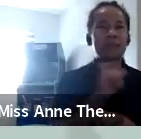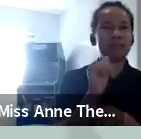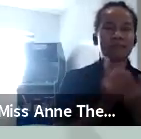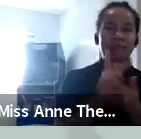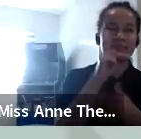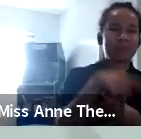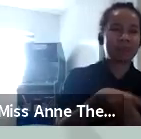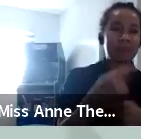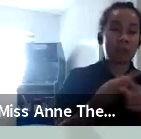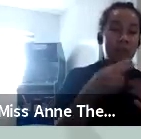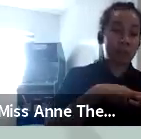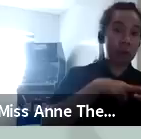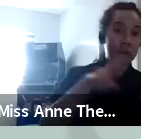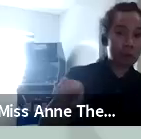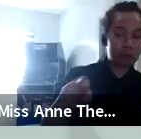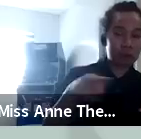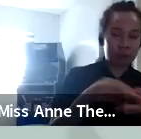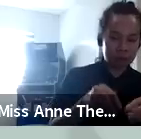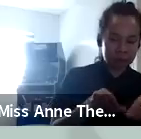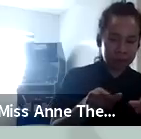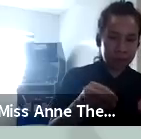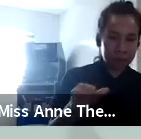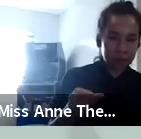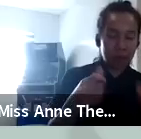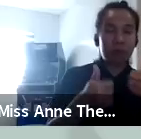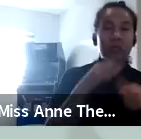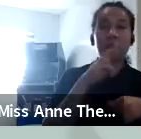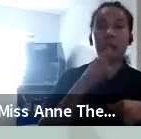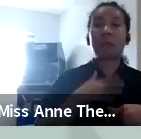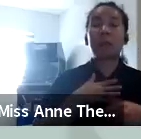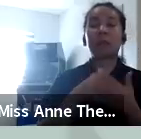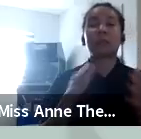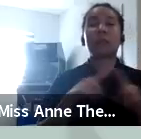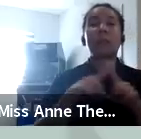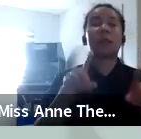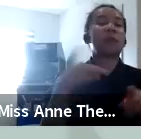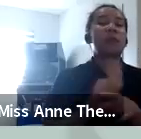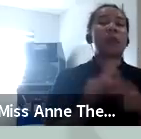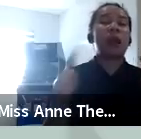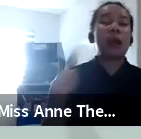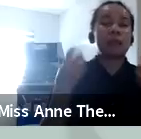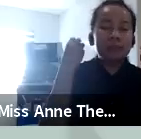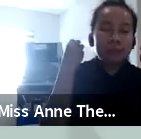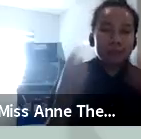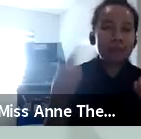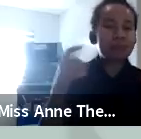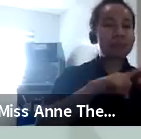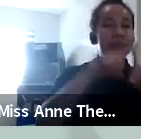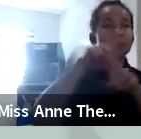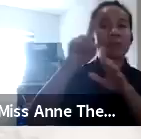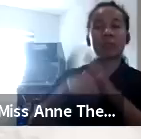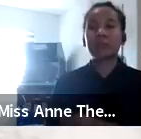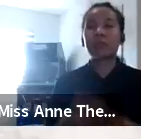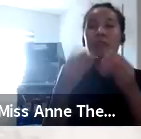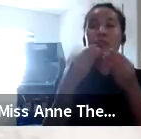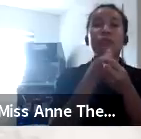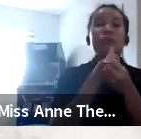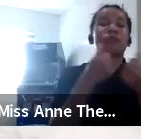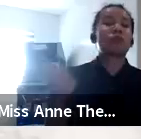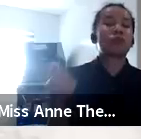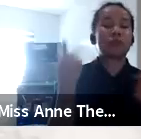uprooted from my soil, which are my pupils. But we had a lot of different immediate solutions to